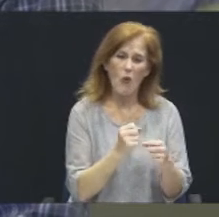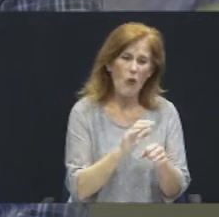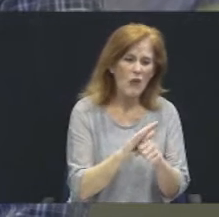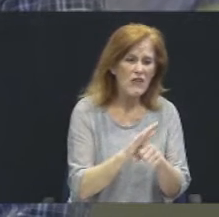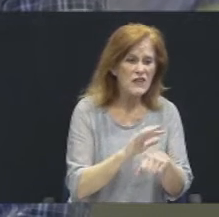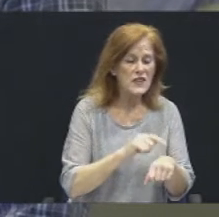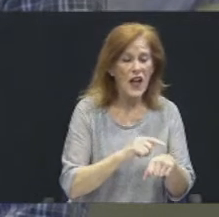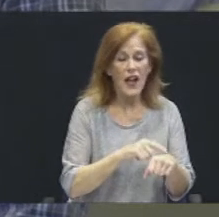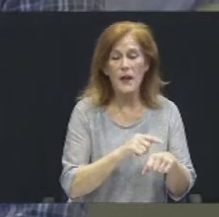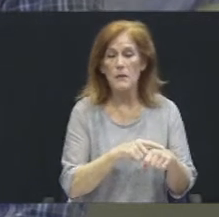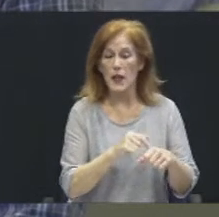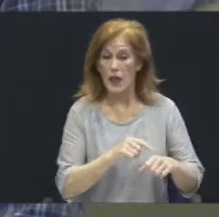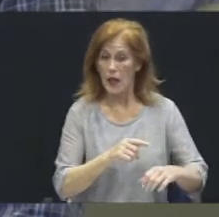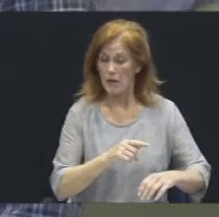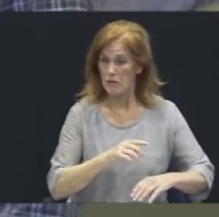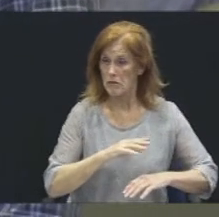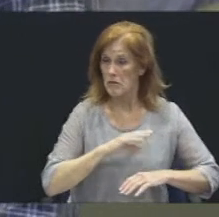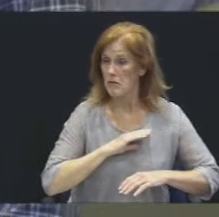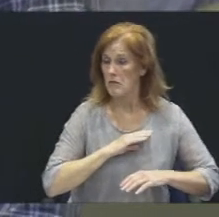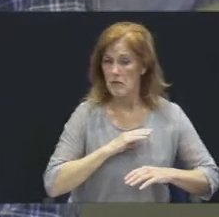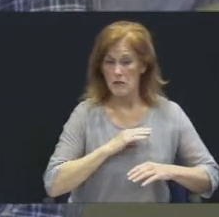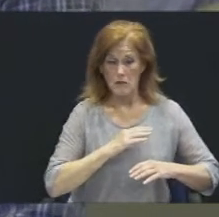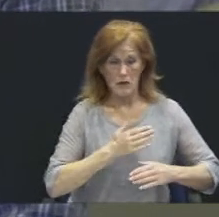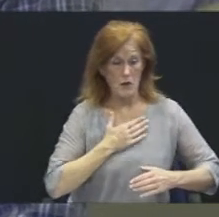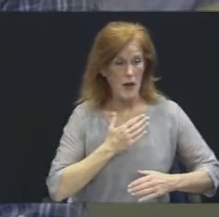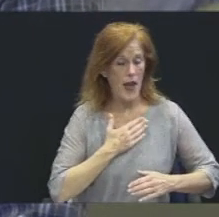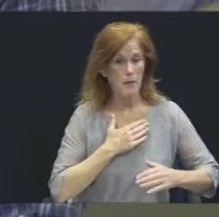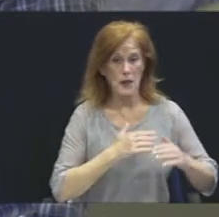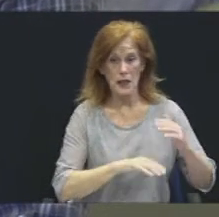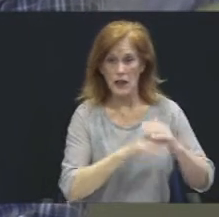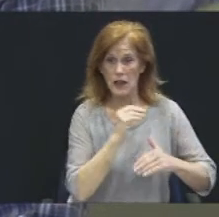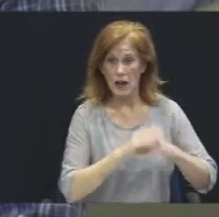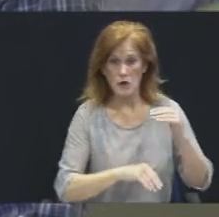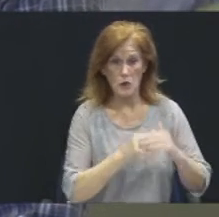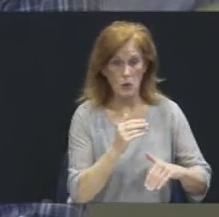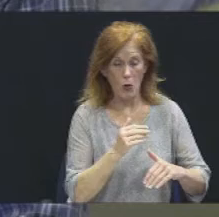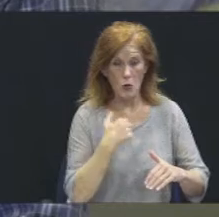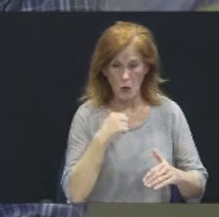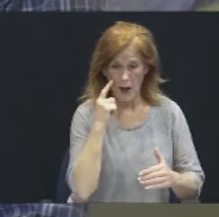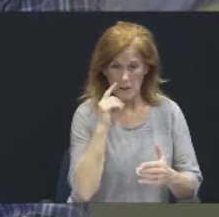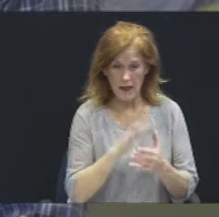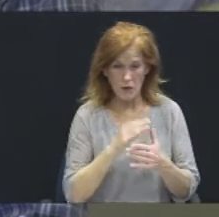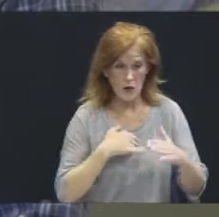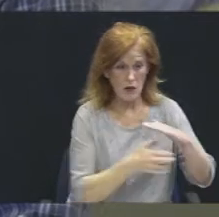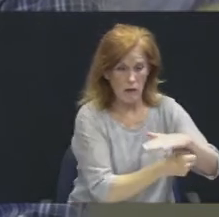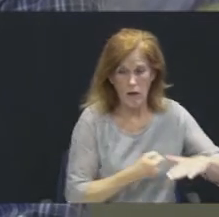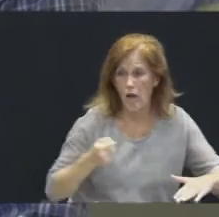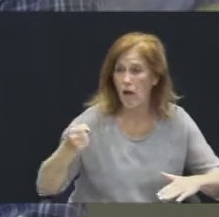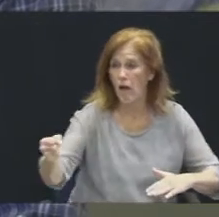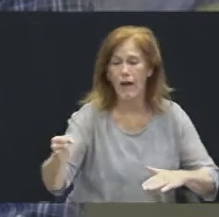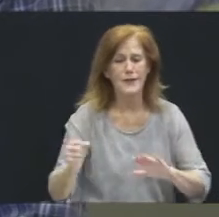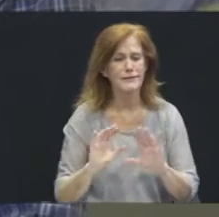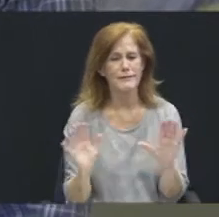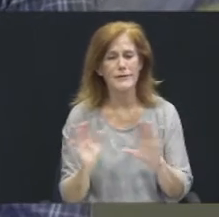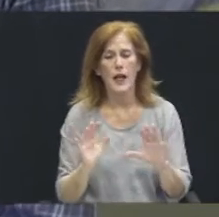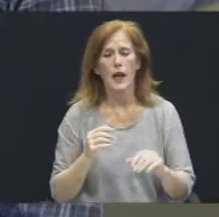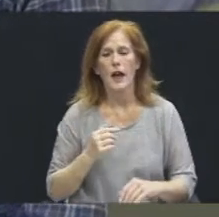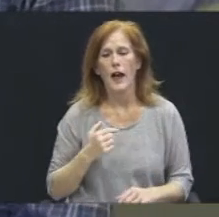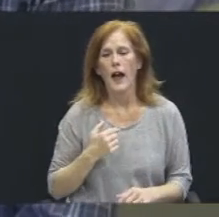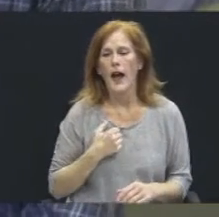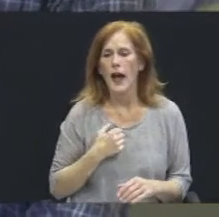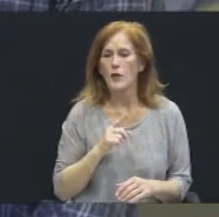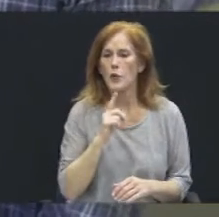happy and that's what they want to continue doing, that they should be pulled out of that environment. I'm one of the kind of few proponents